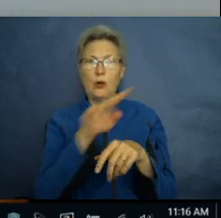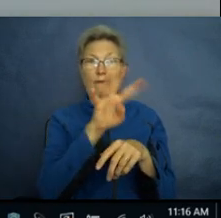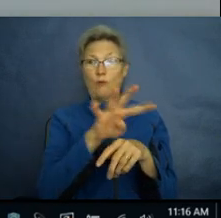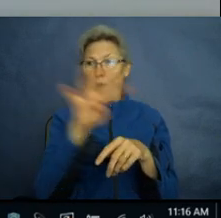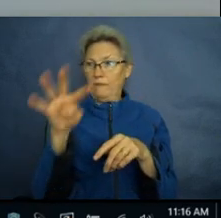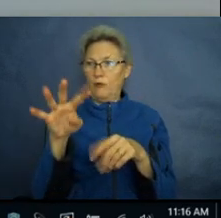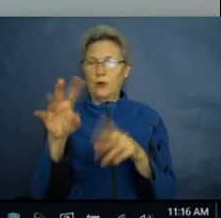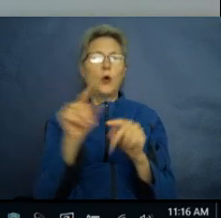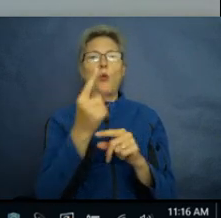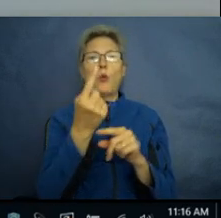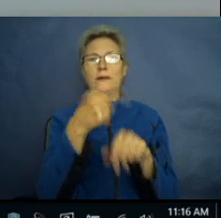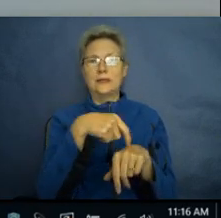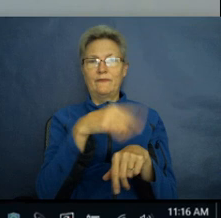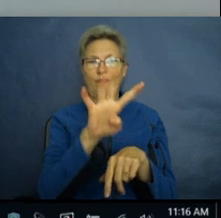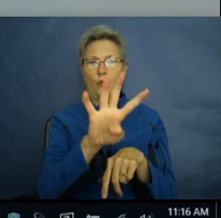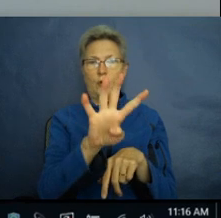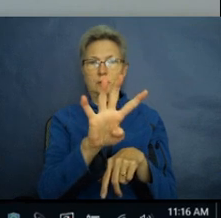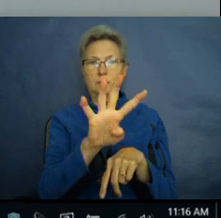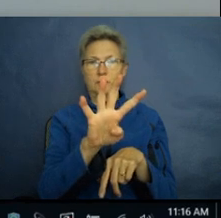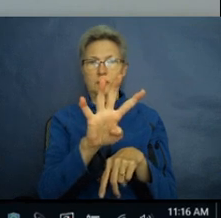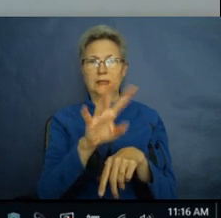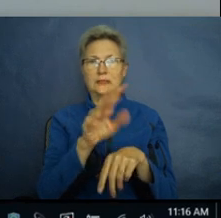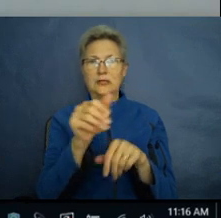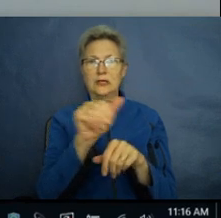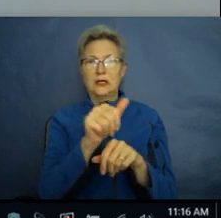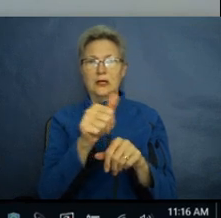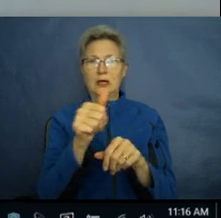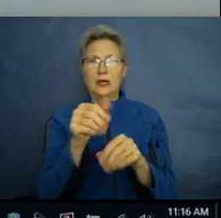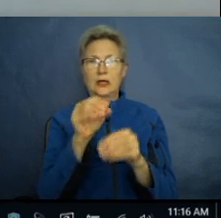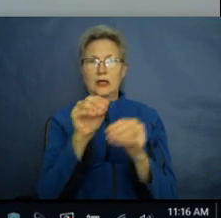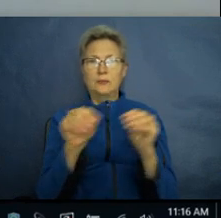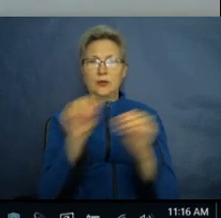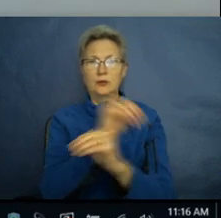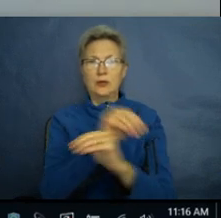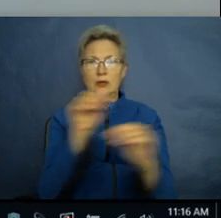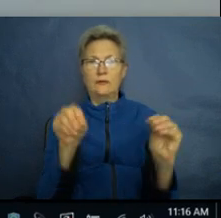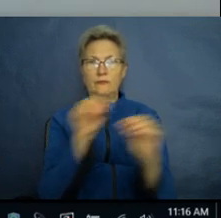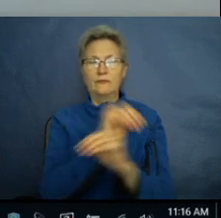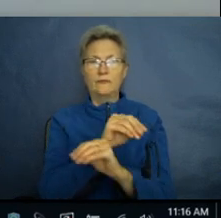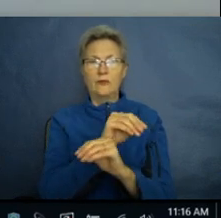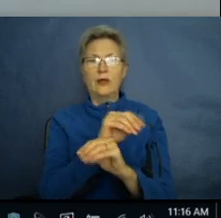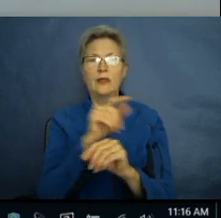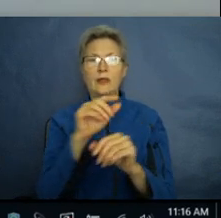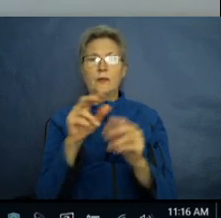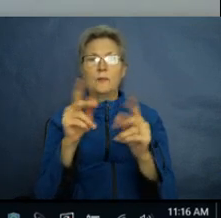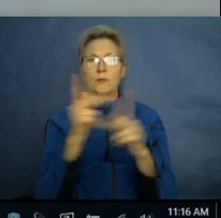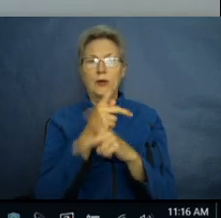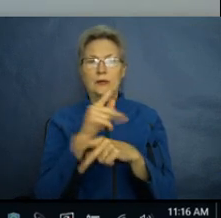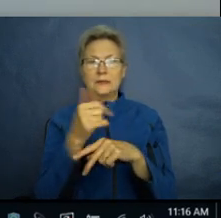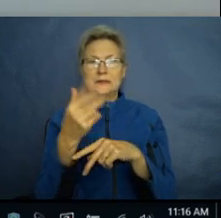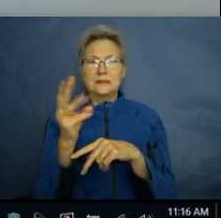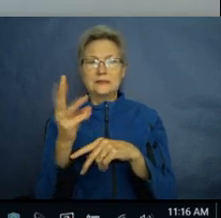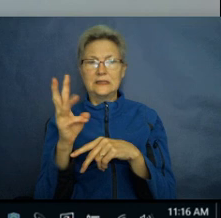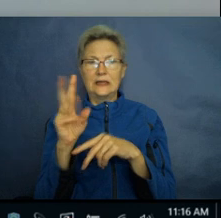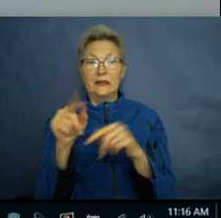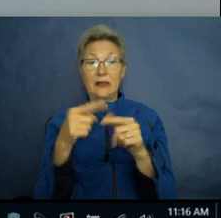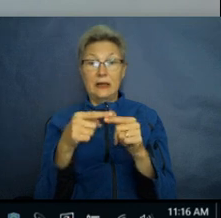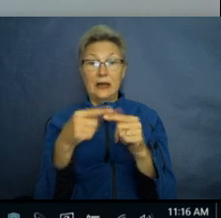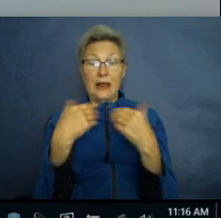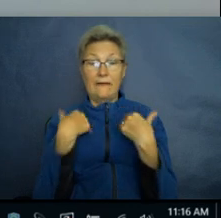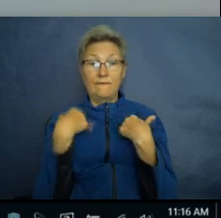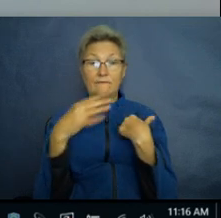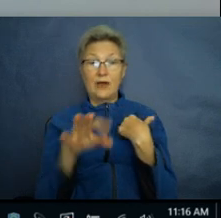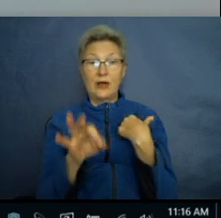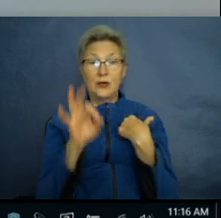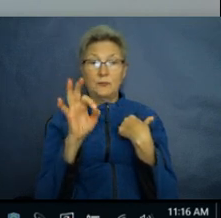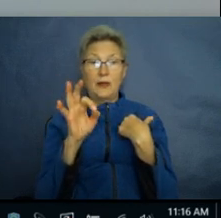to write it one time. I know because of the commutative property that the product would be 16. So I've